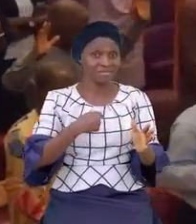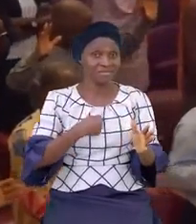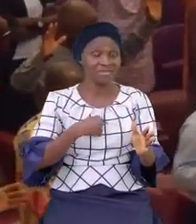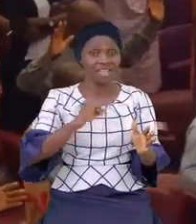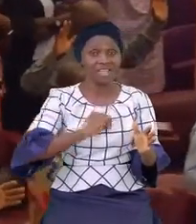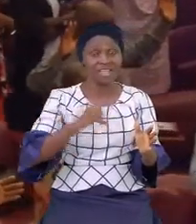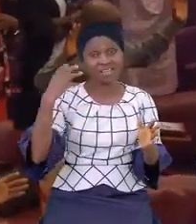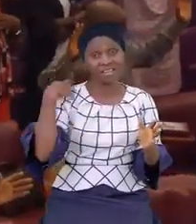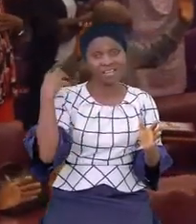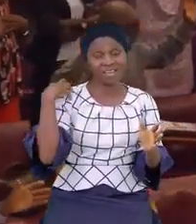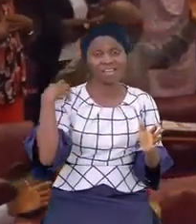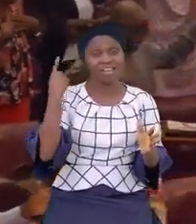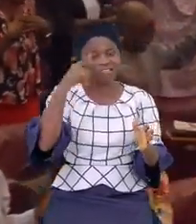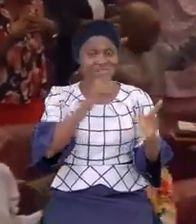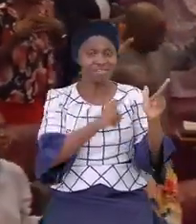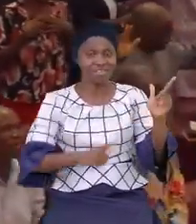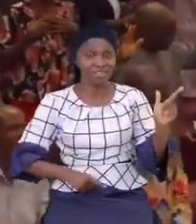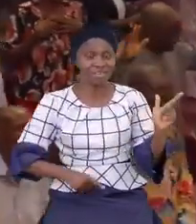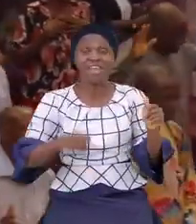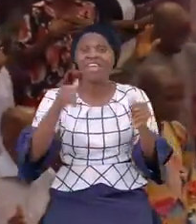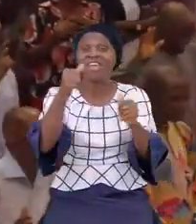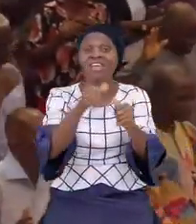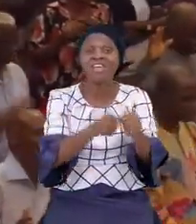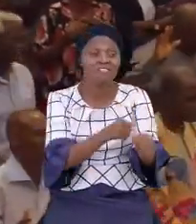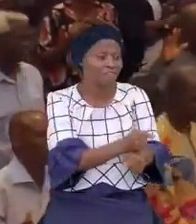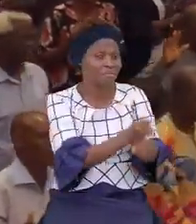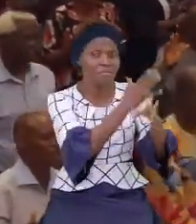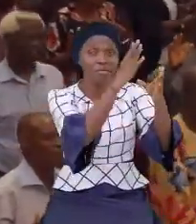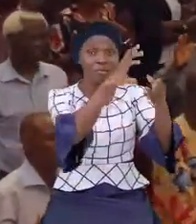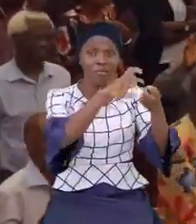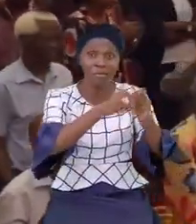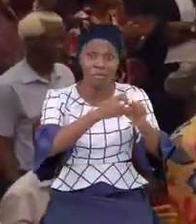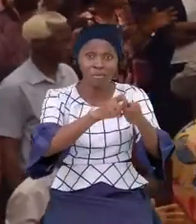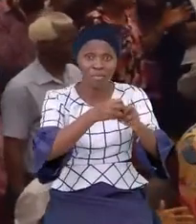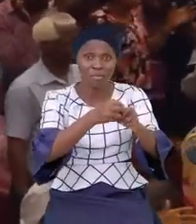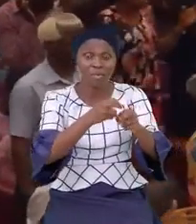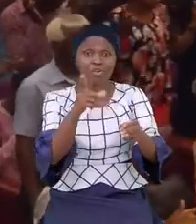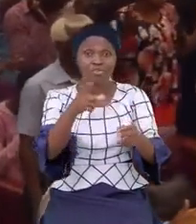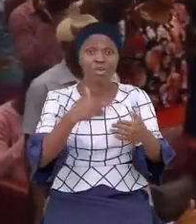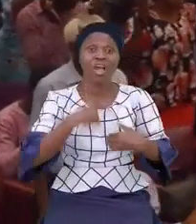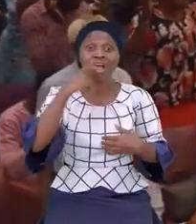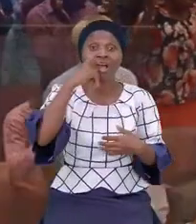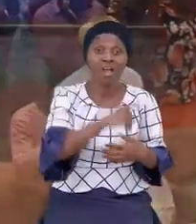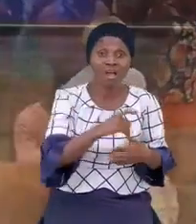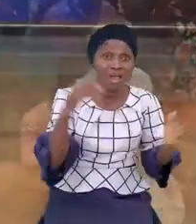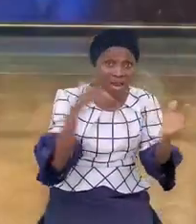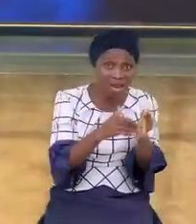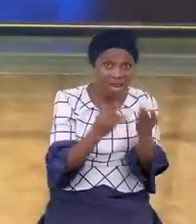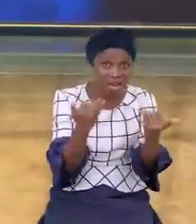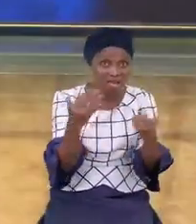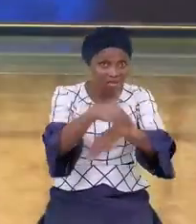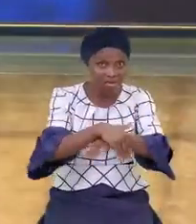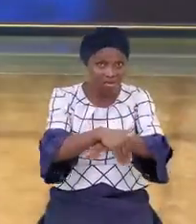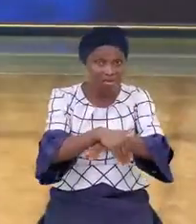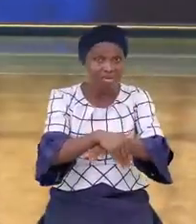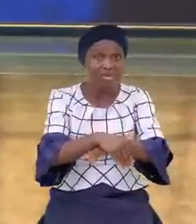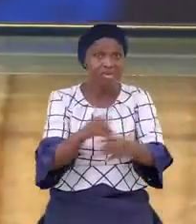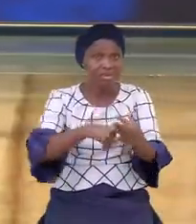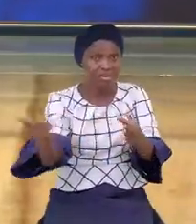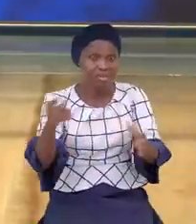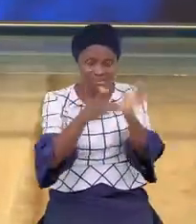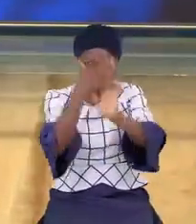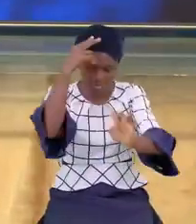Lord. Every mountain you have spoken against tonight is moved away